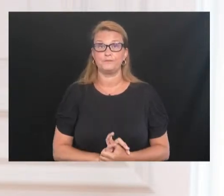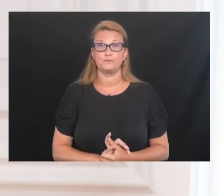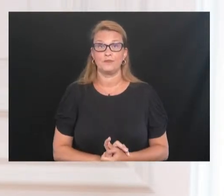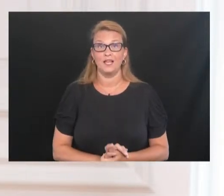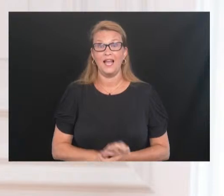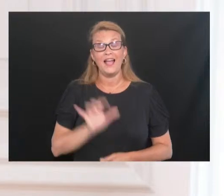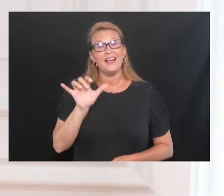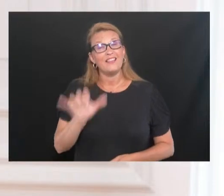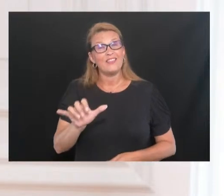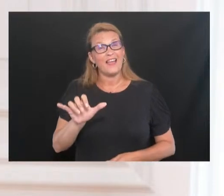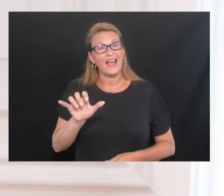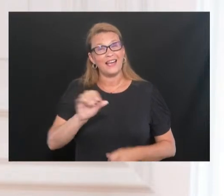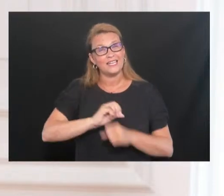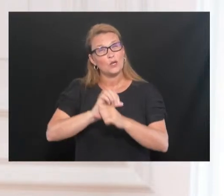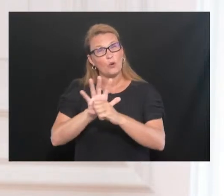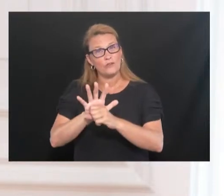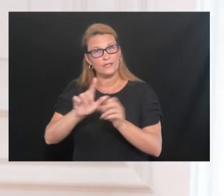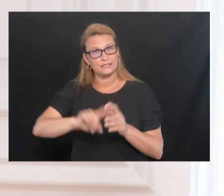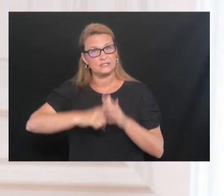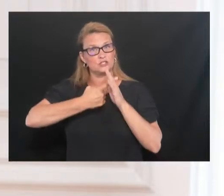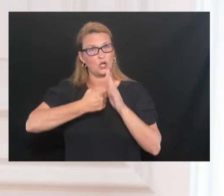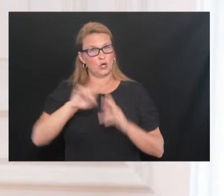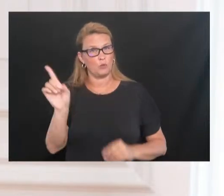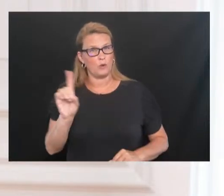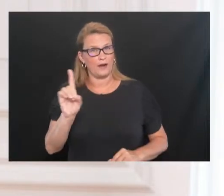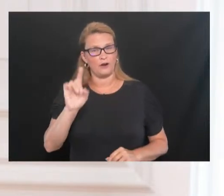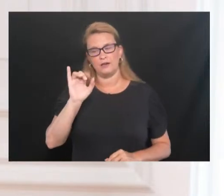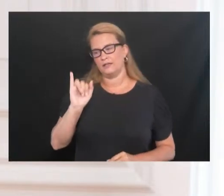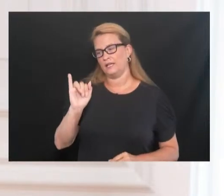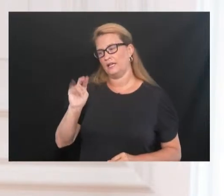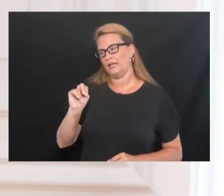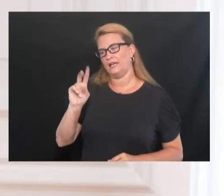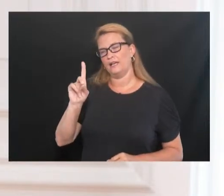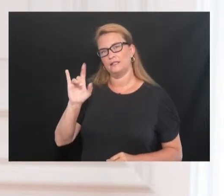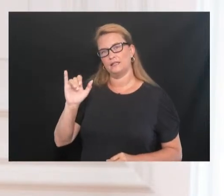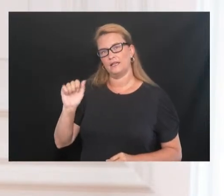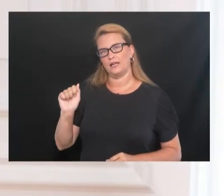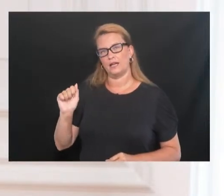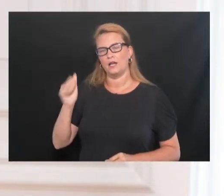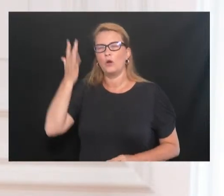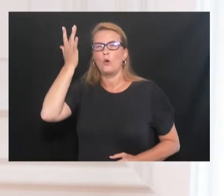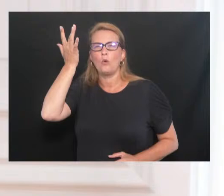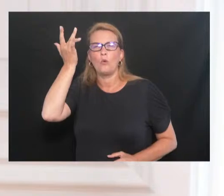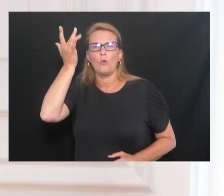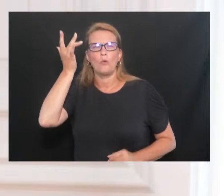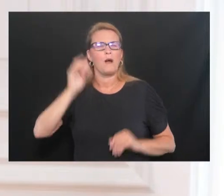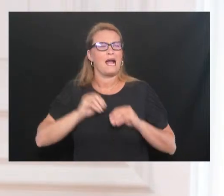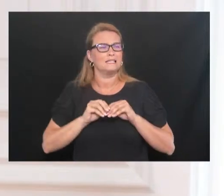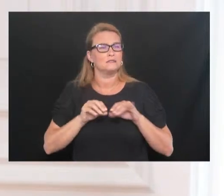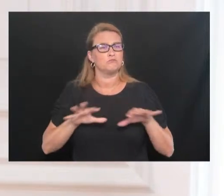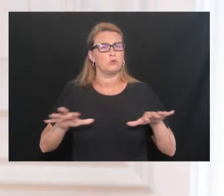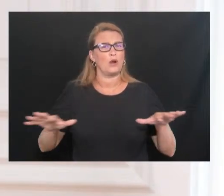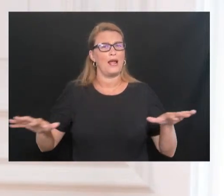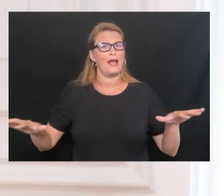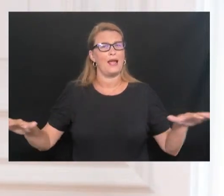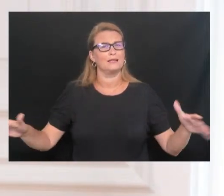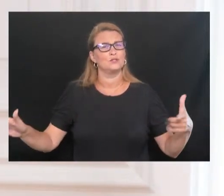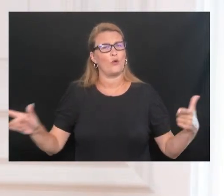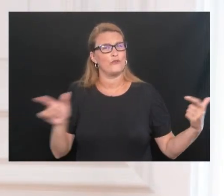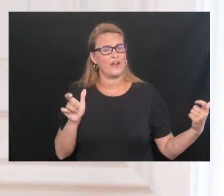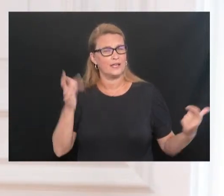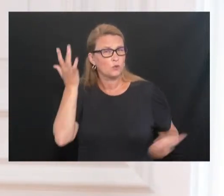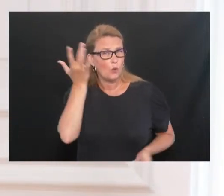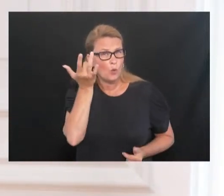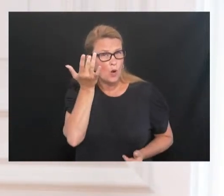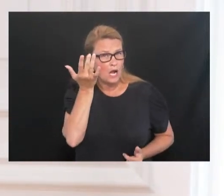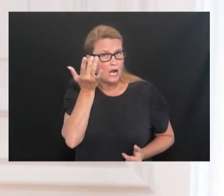India. And the reason why this variant has been able to spread so efficiently, at least in part, is